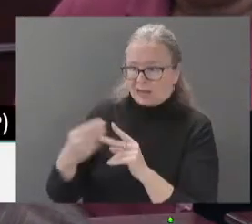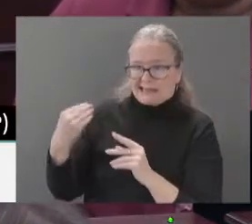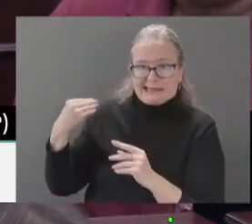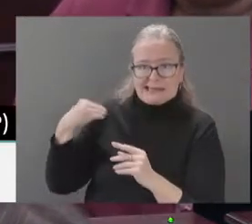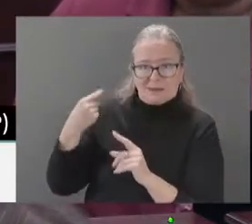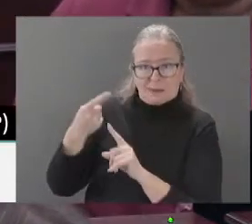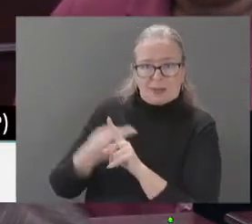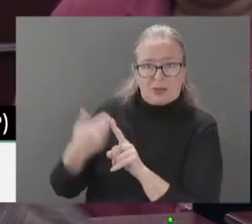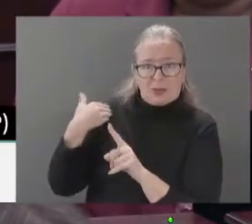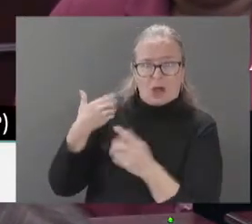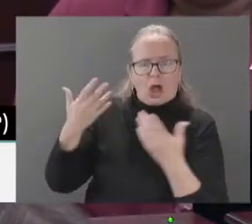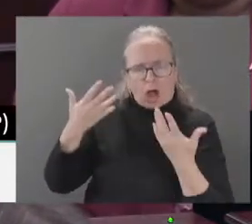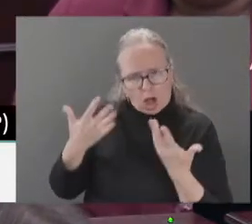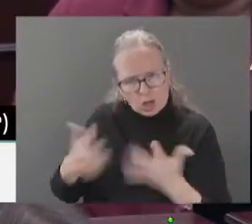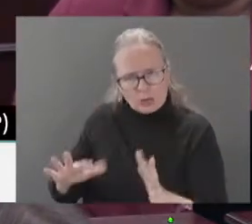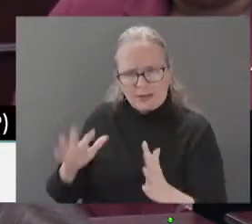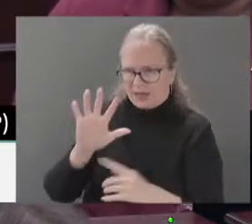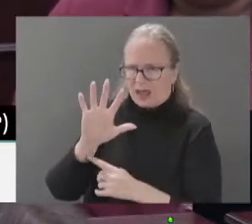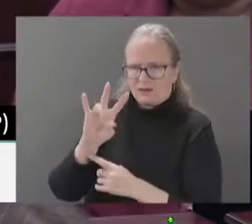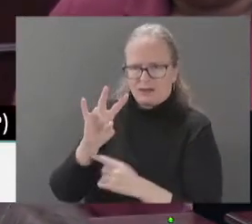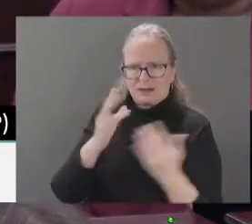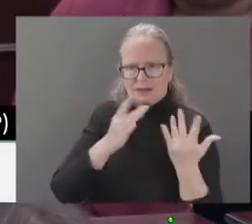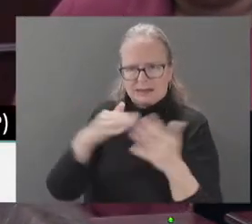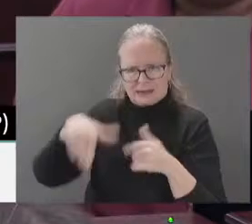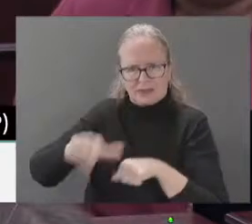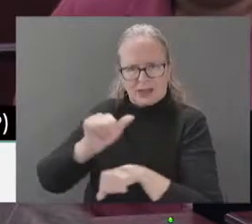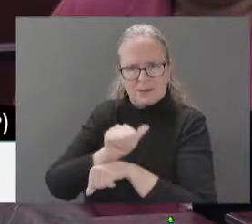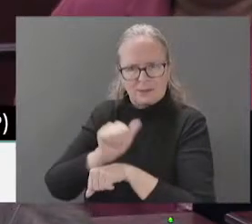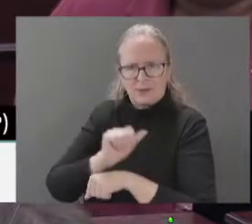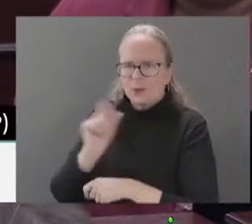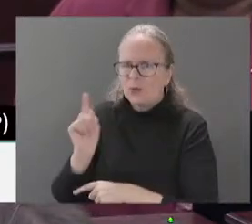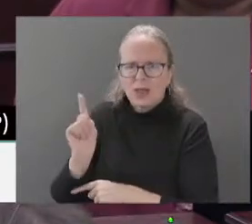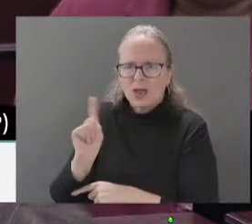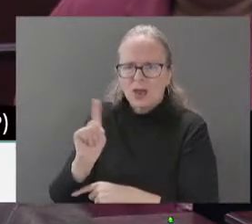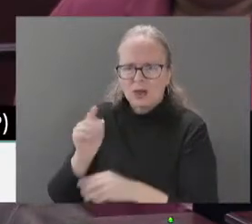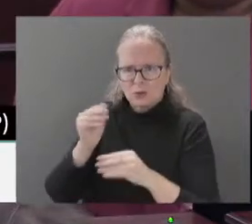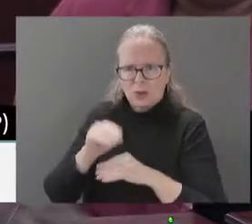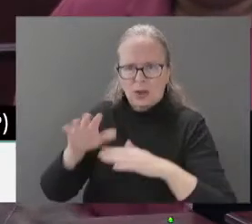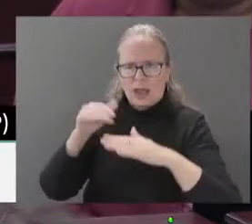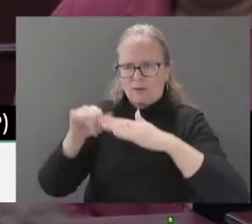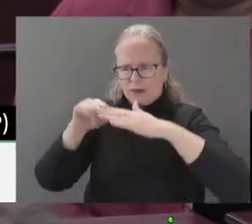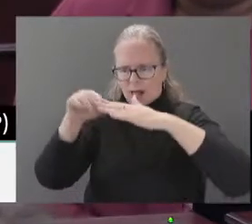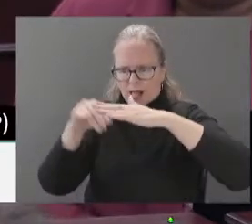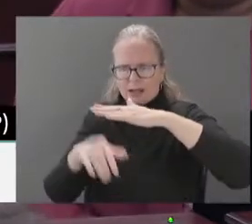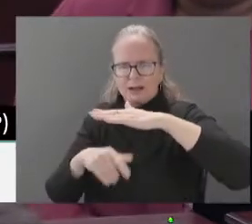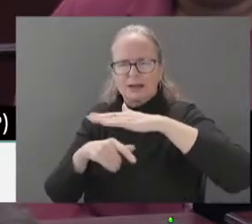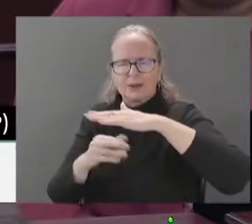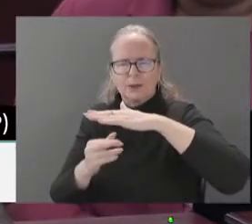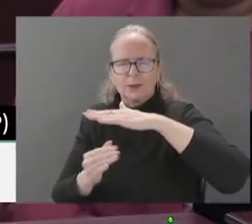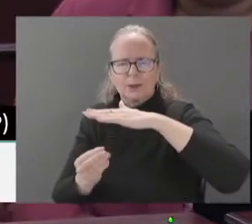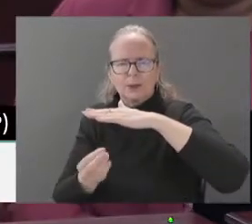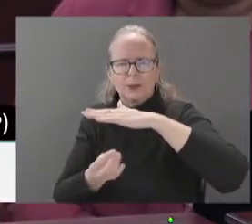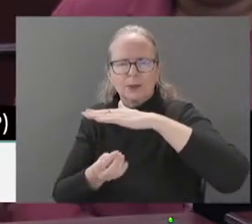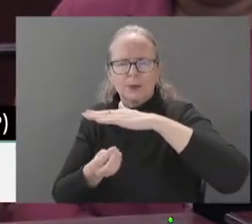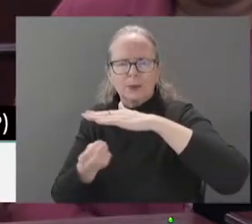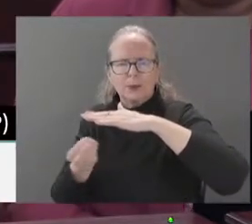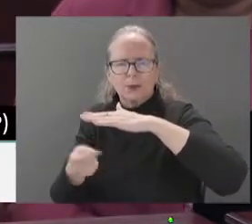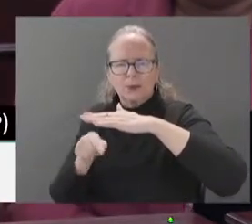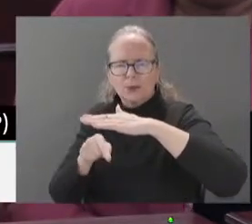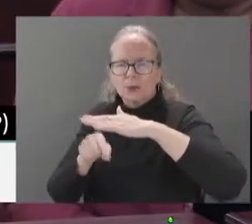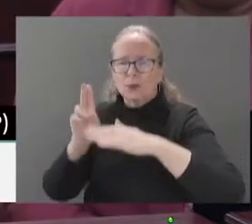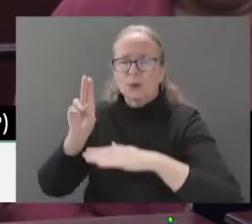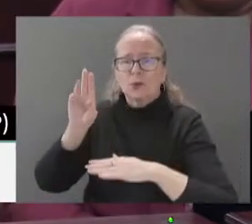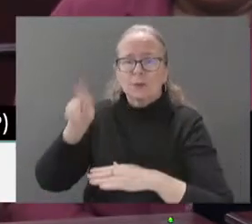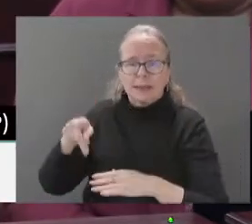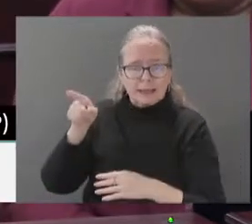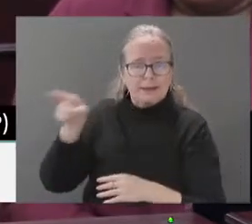of which have been burning underground since last season despite this the UCP laid off last season's Wildland firefighters and waited until